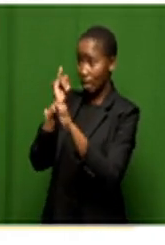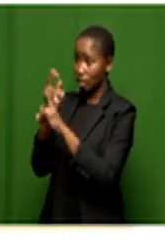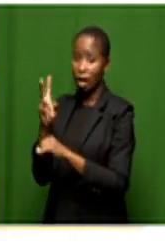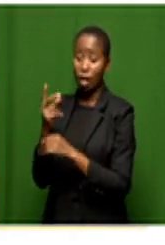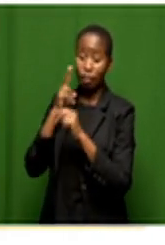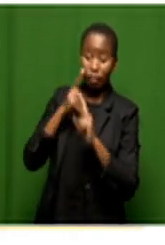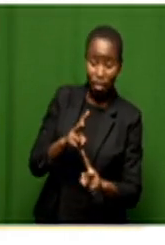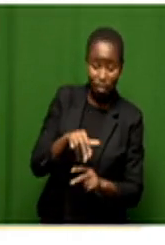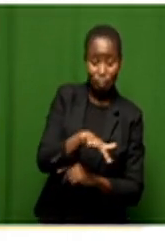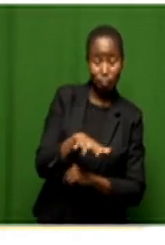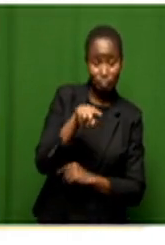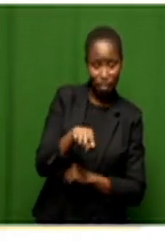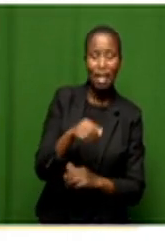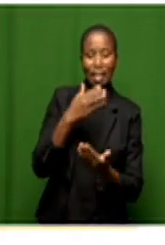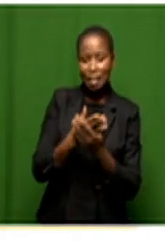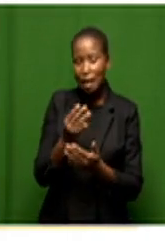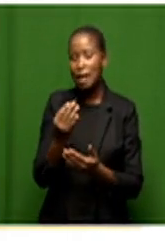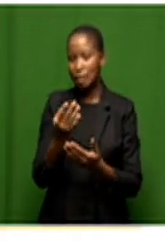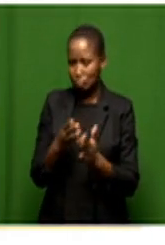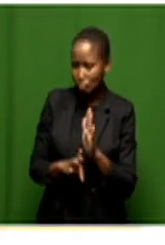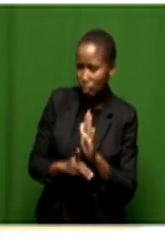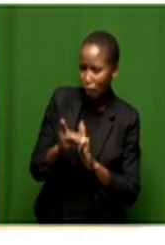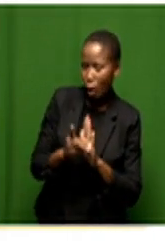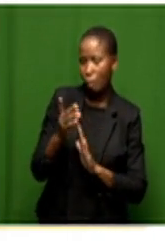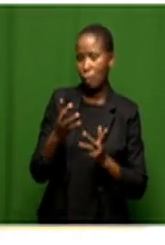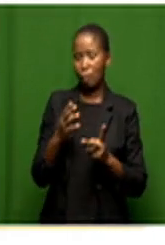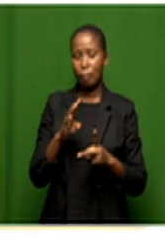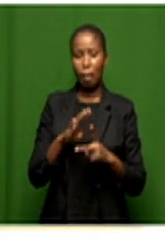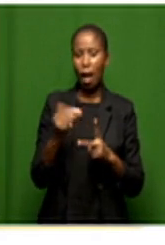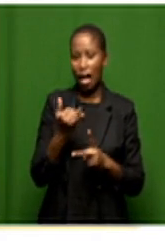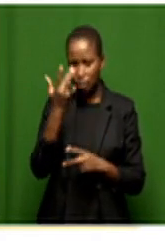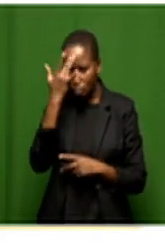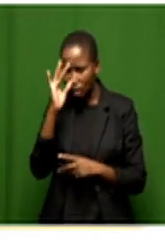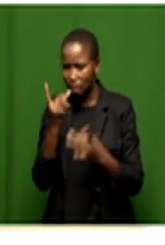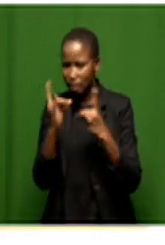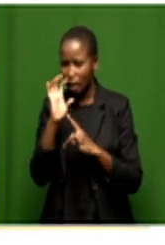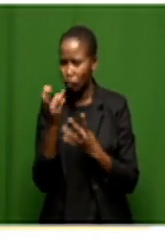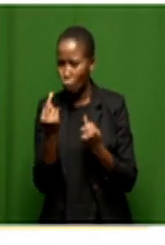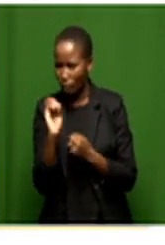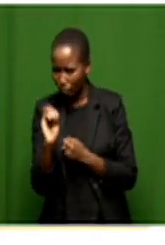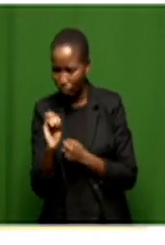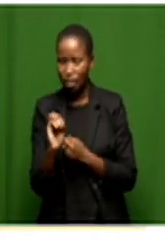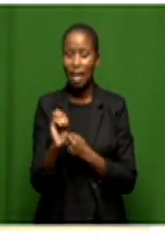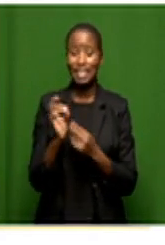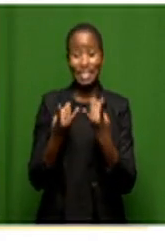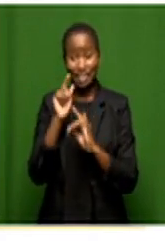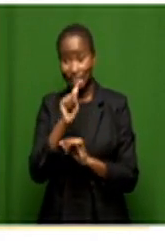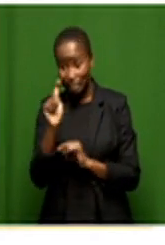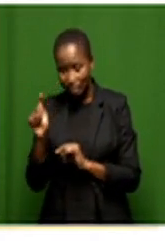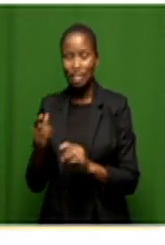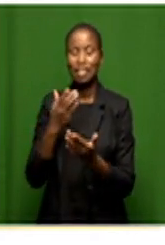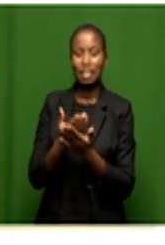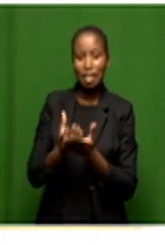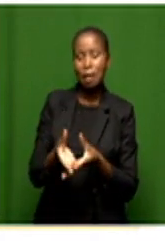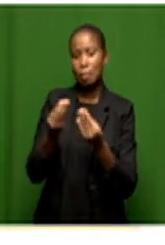destinations, that they can develop them. We're talking of new smart cities. Some of these cities can be built